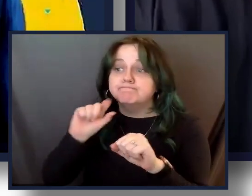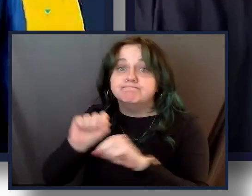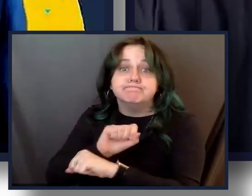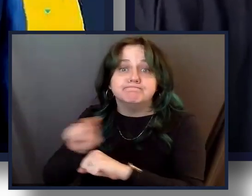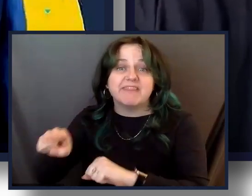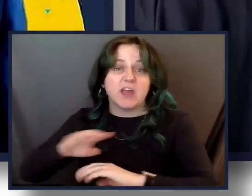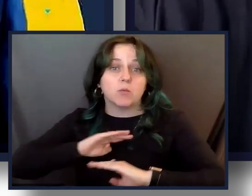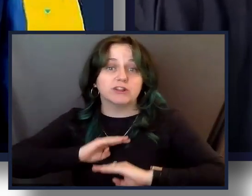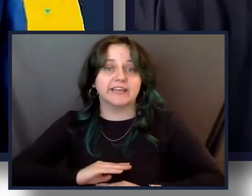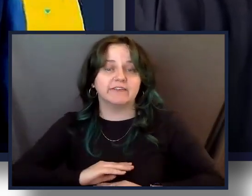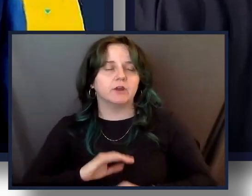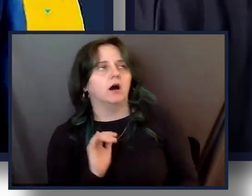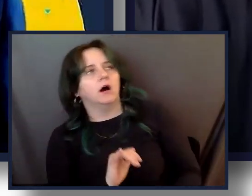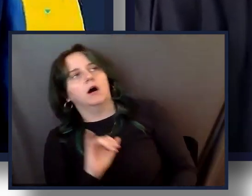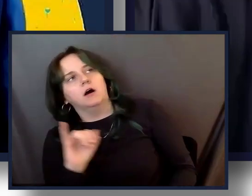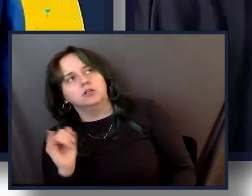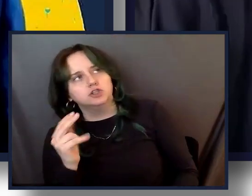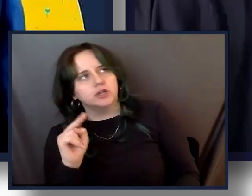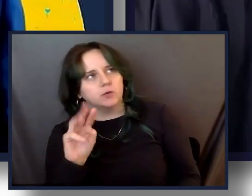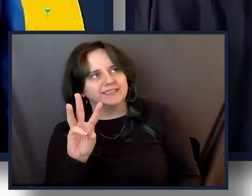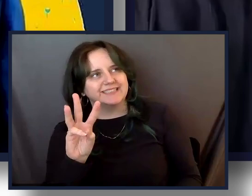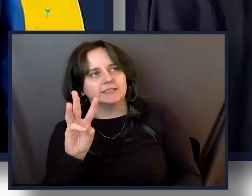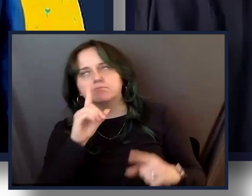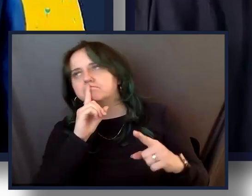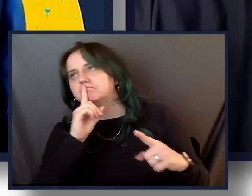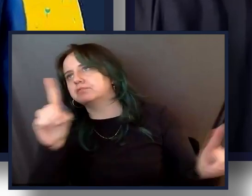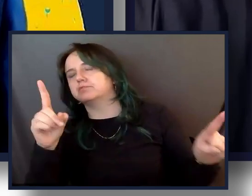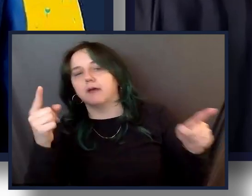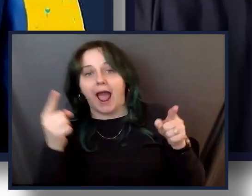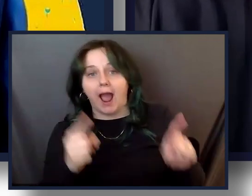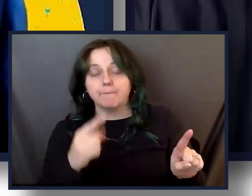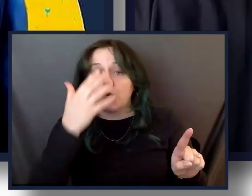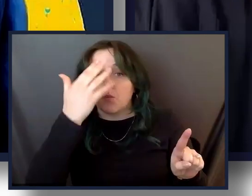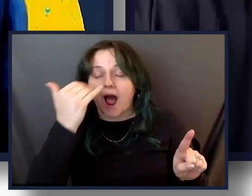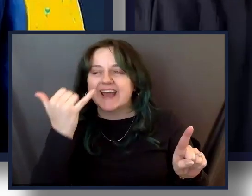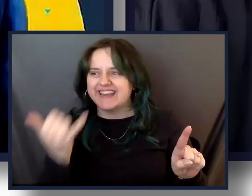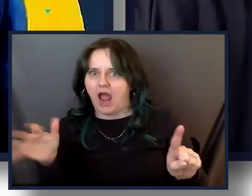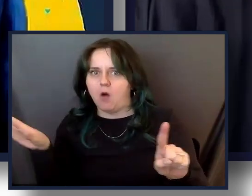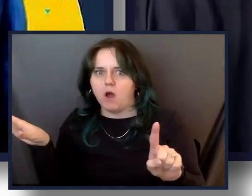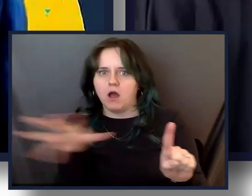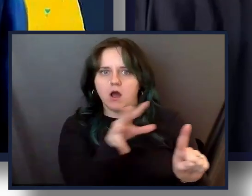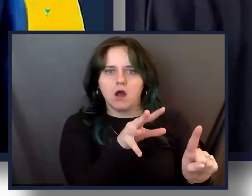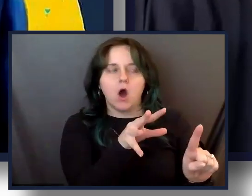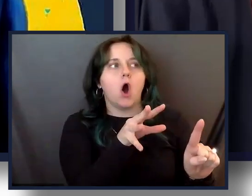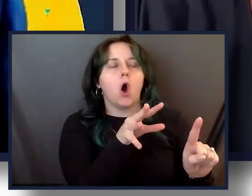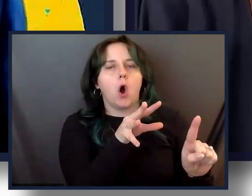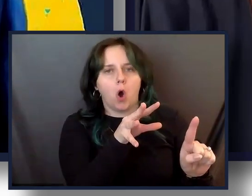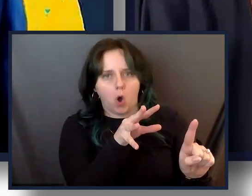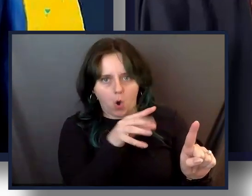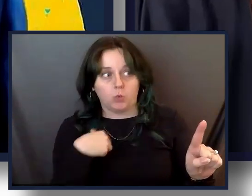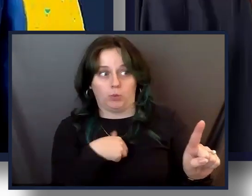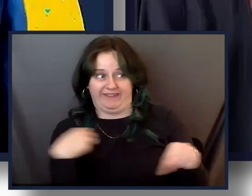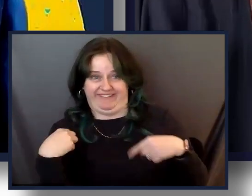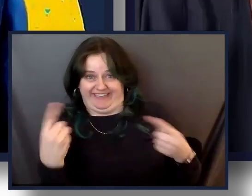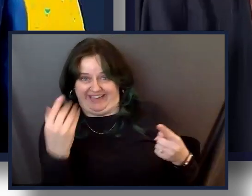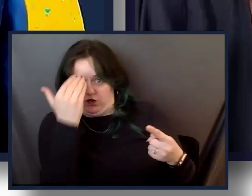6th happened, because it brought out into the open what we were seeing behind the scenes. I have no idea what members